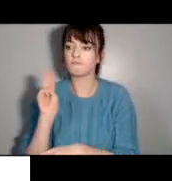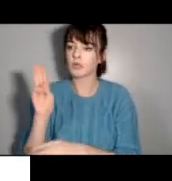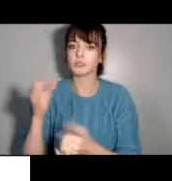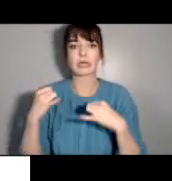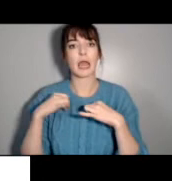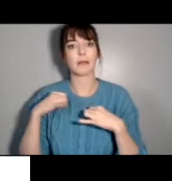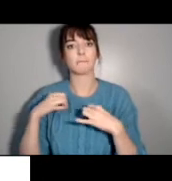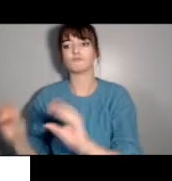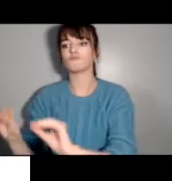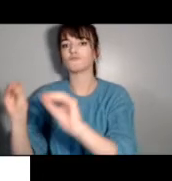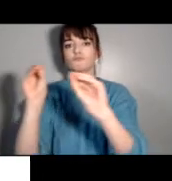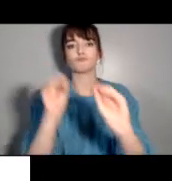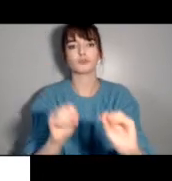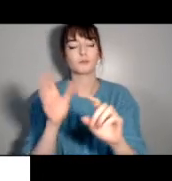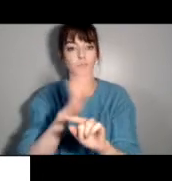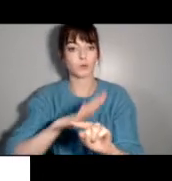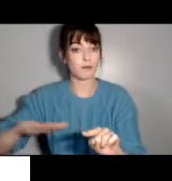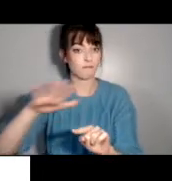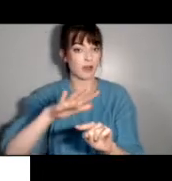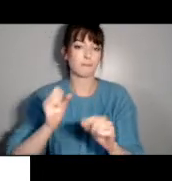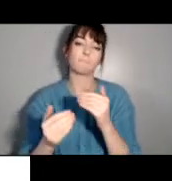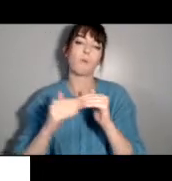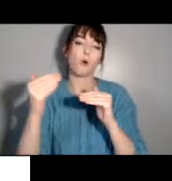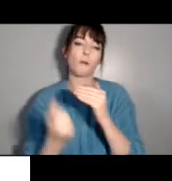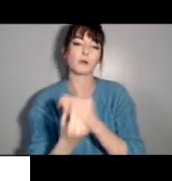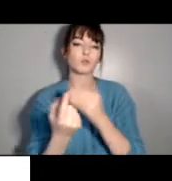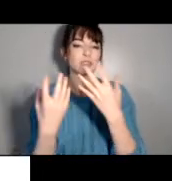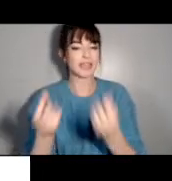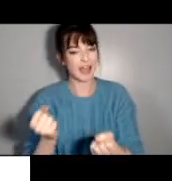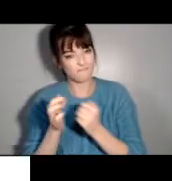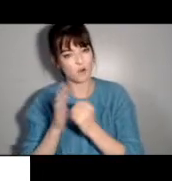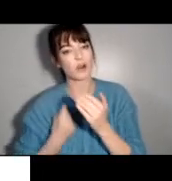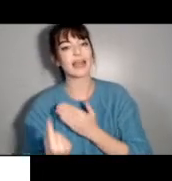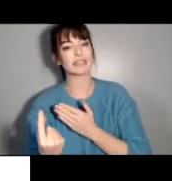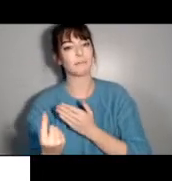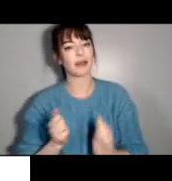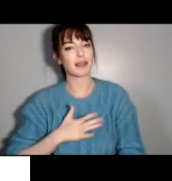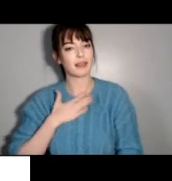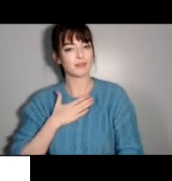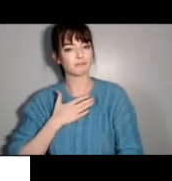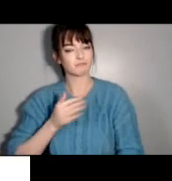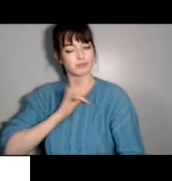that would have provided them with more opportunities for independence and self-determination.